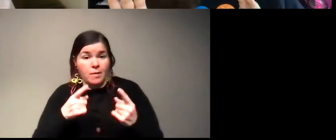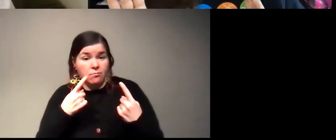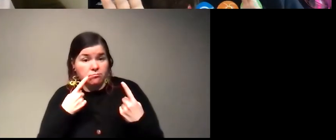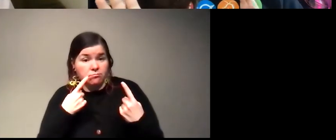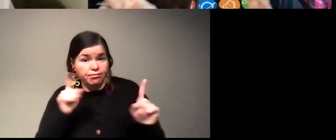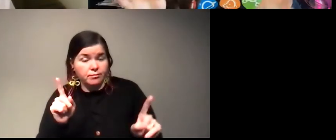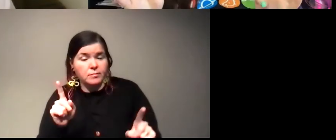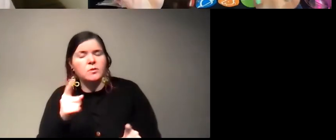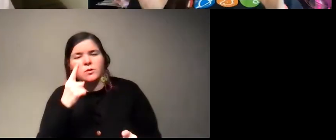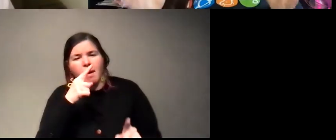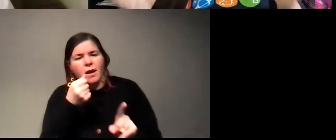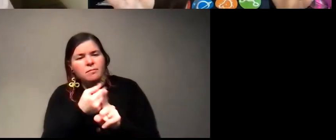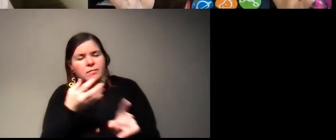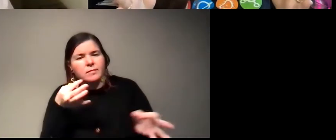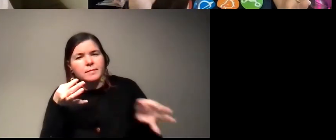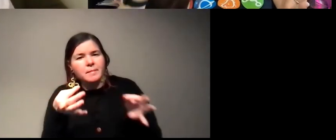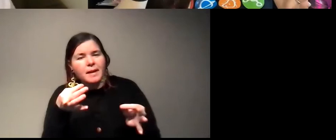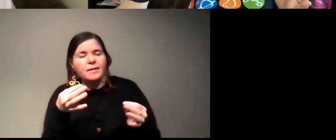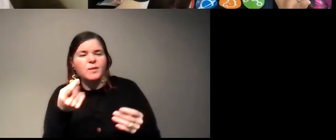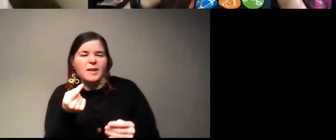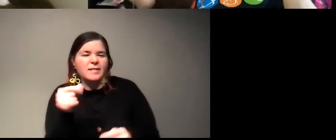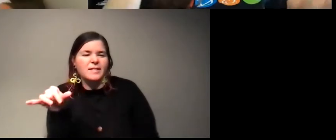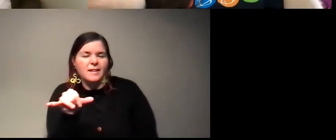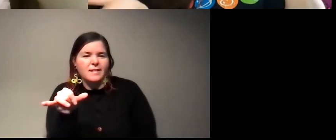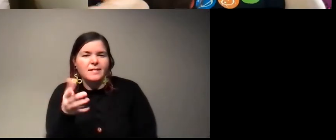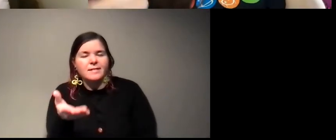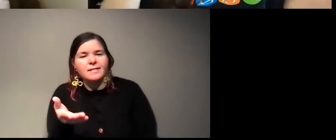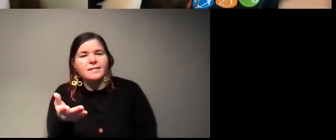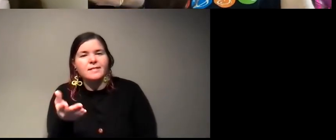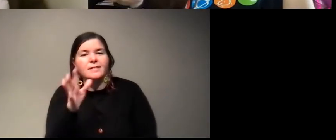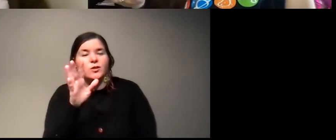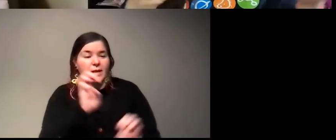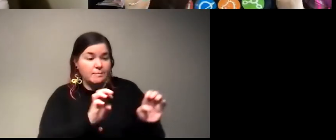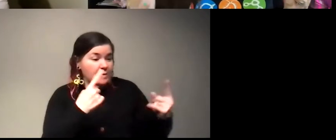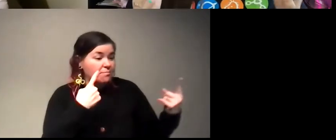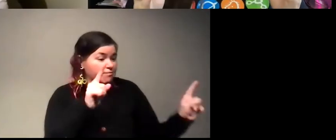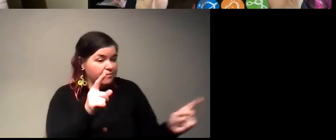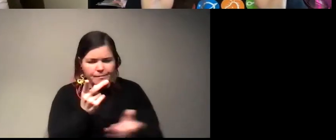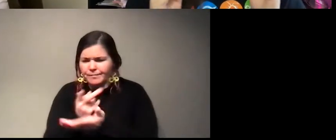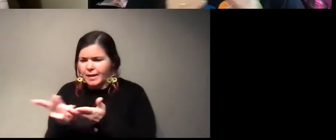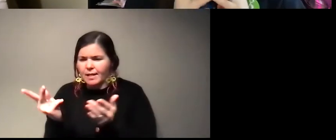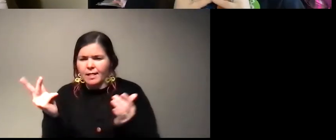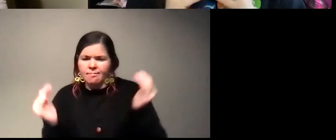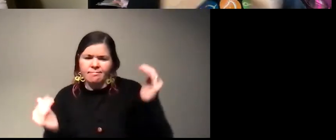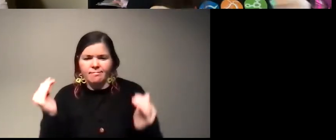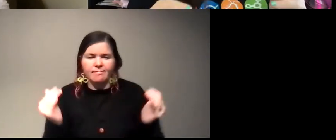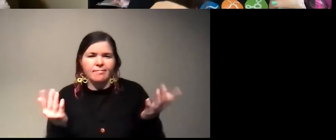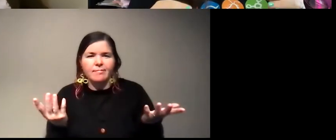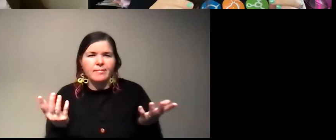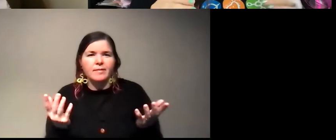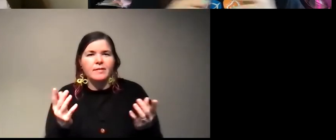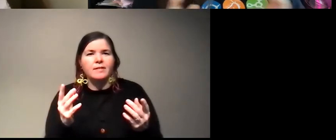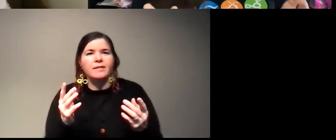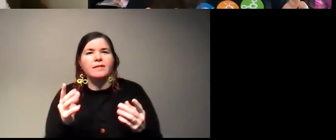talk to us a bit about like what it's like how many of your experiments succeed or fail? Because like I think, when you're in